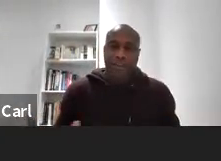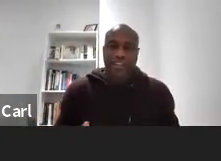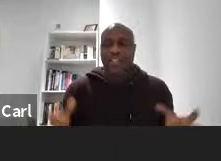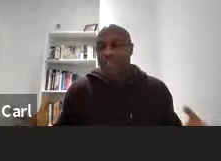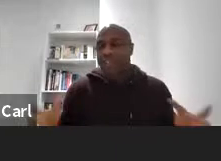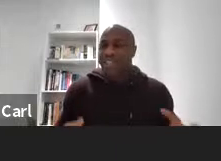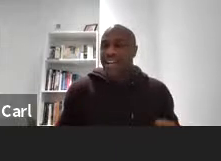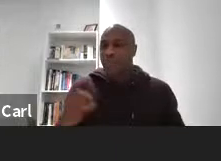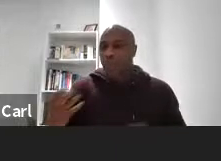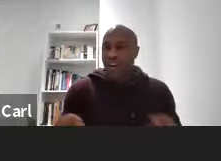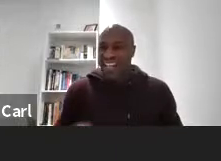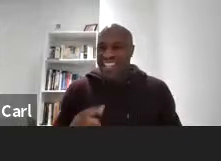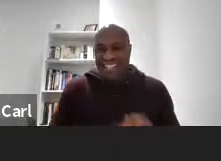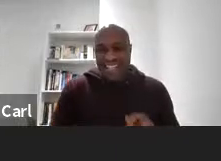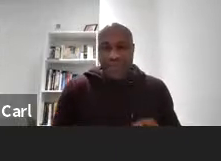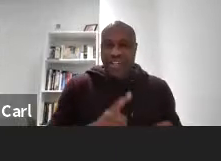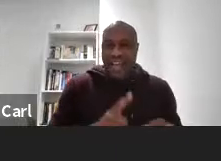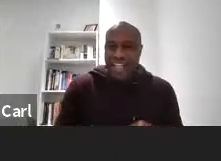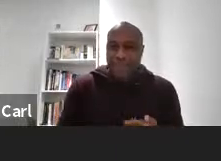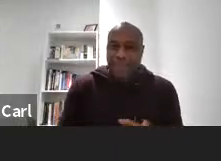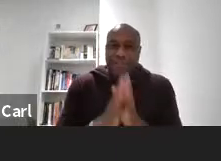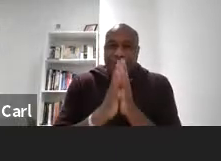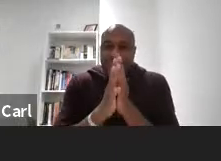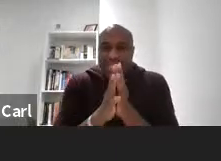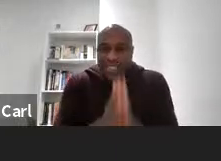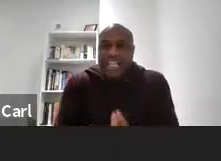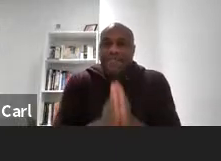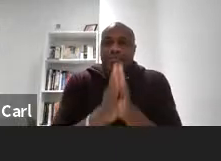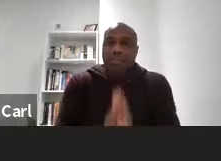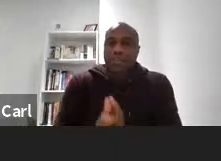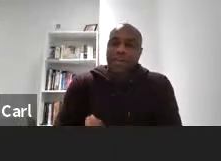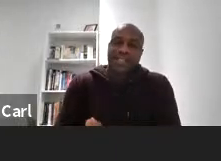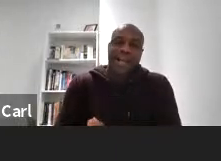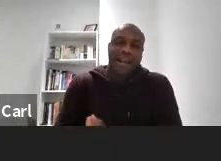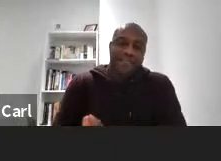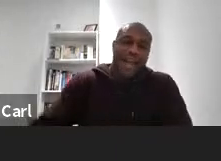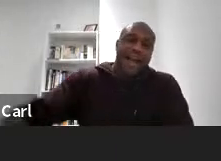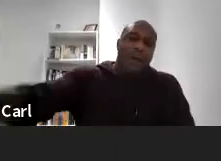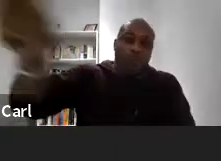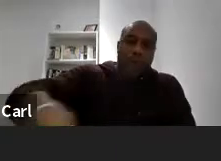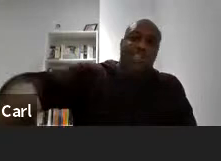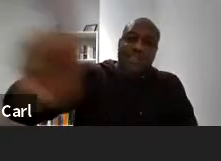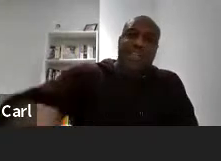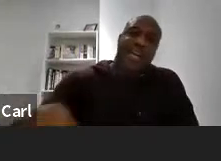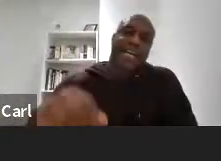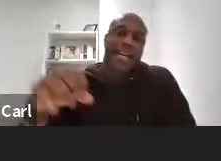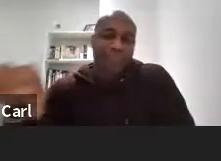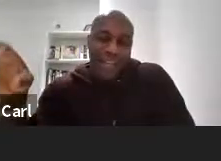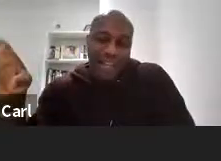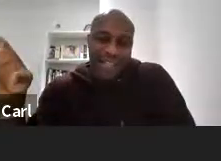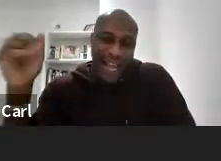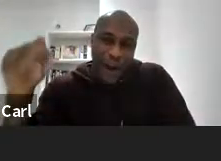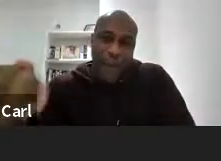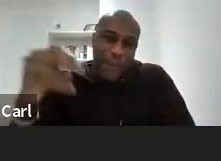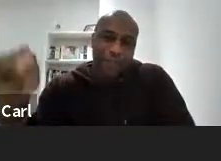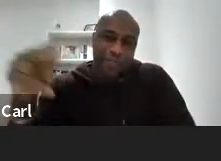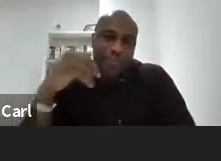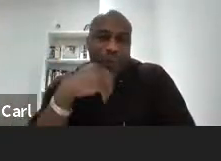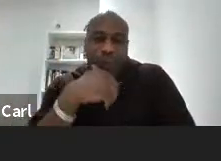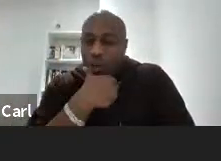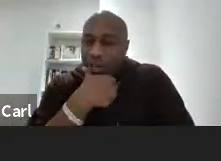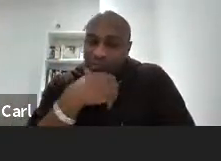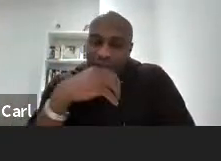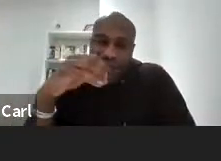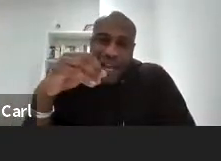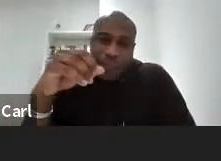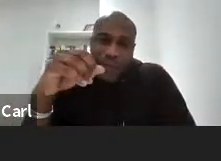different entrepreneurs to understand what kind of skills and attributes the most successful entrepreneurs have. And what you see here is the output from